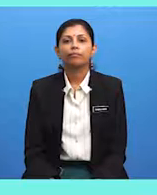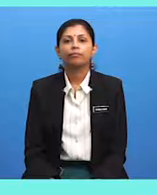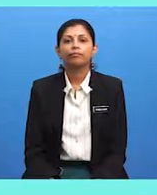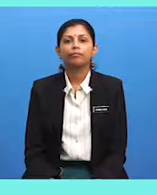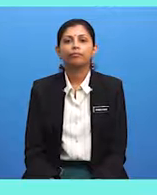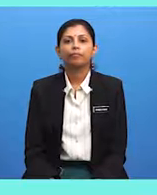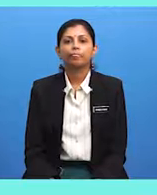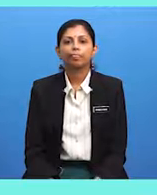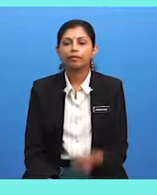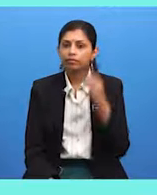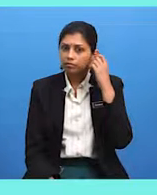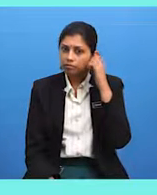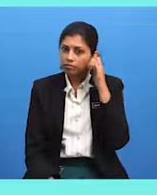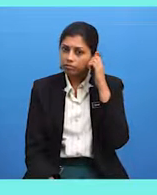them.